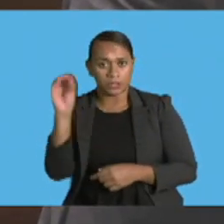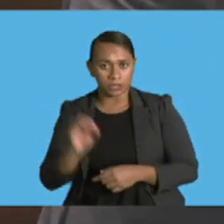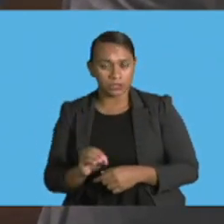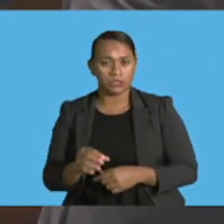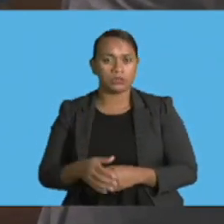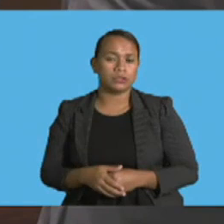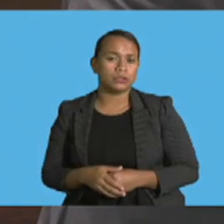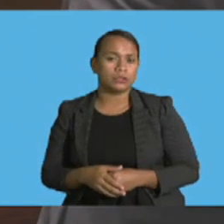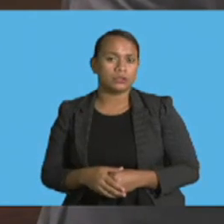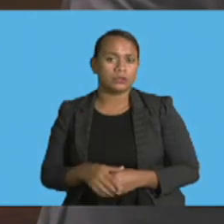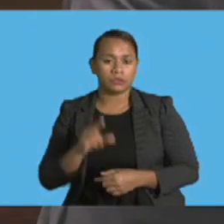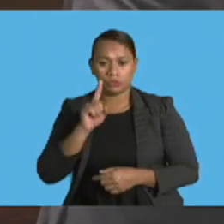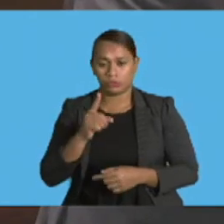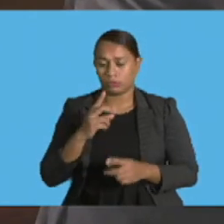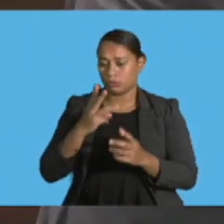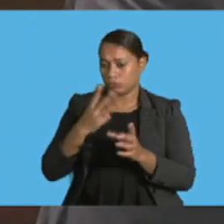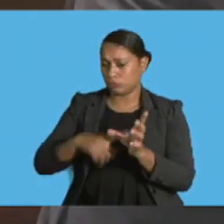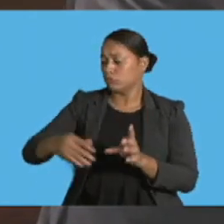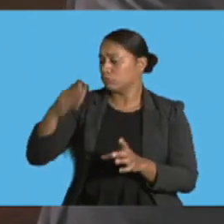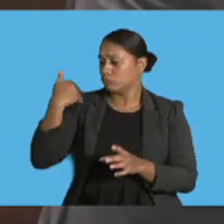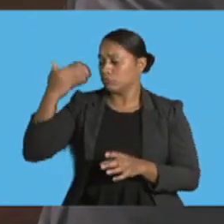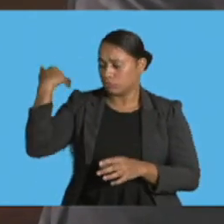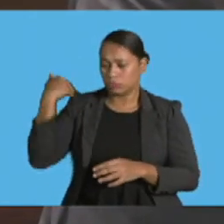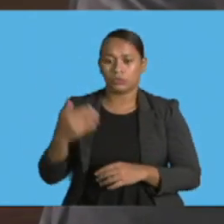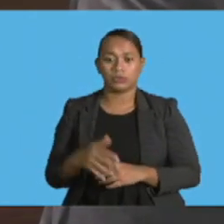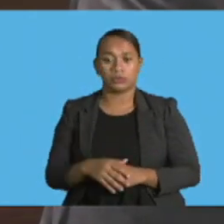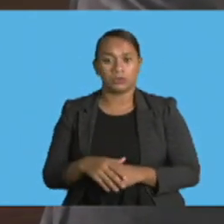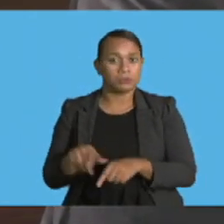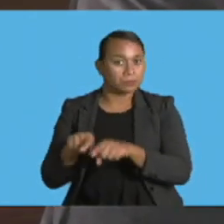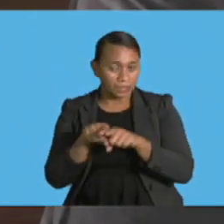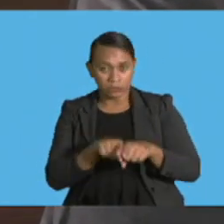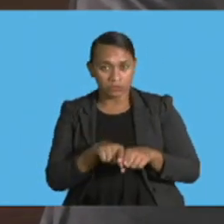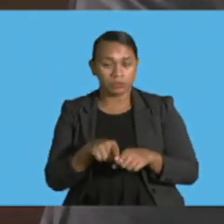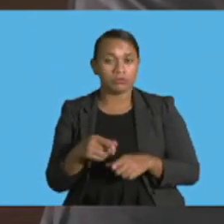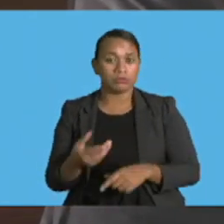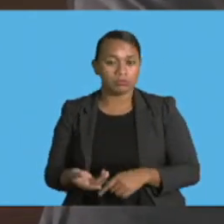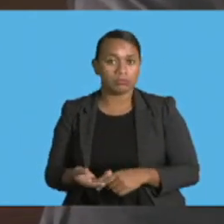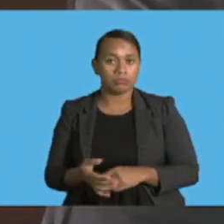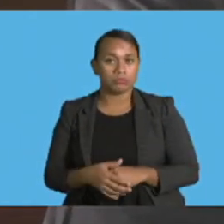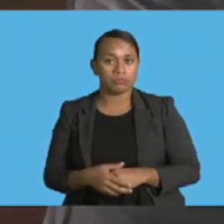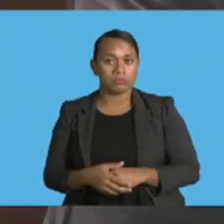for the past 3 years. That means, Honorable Speaker,